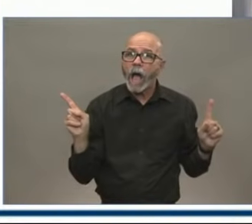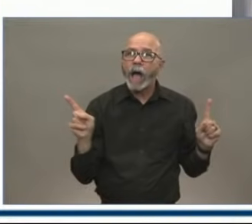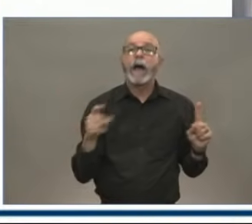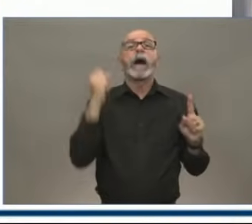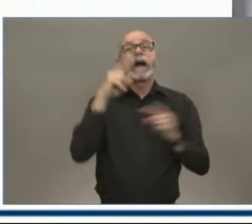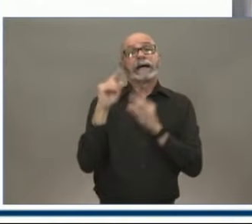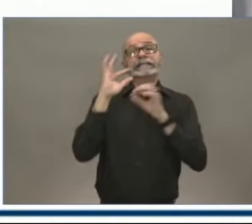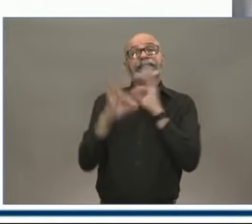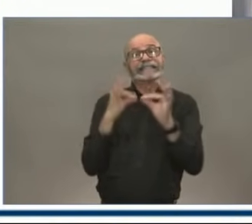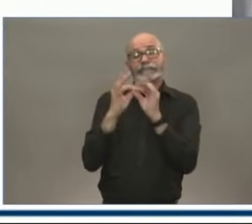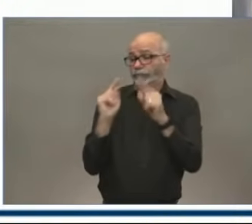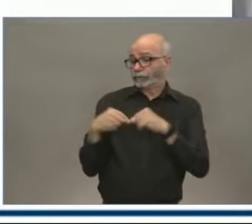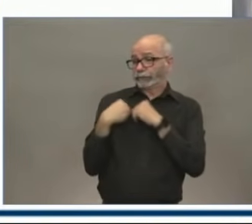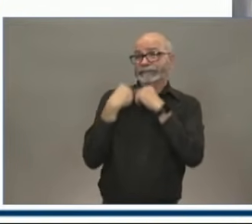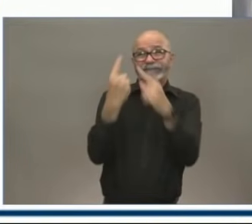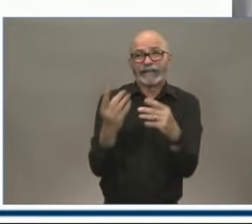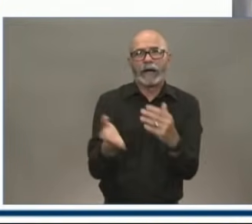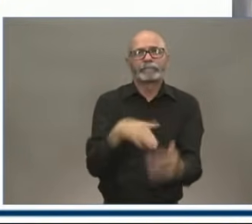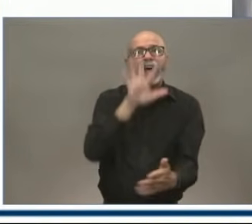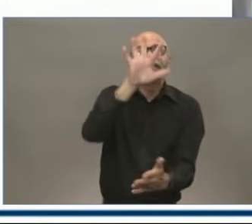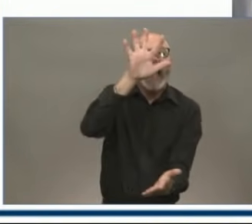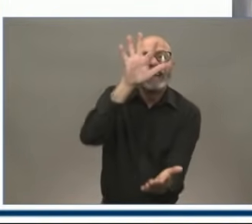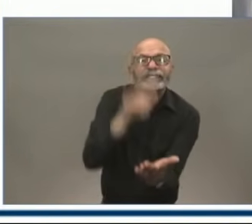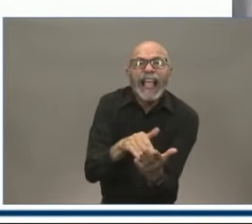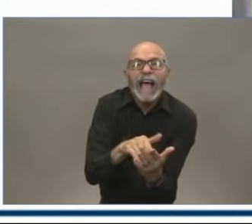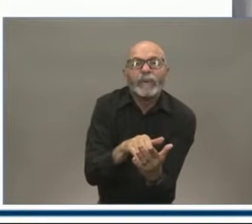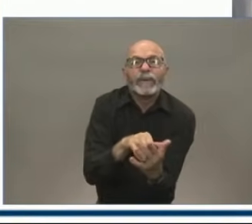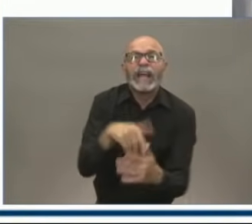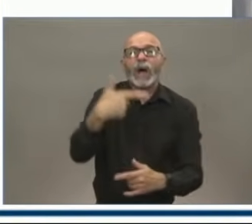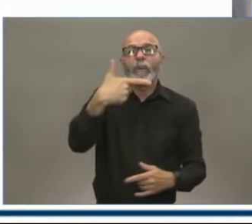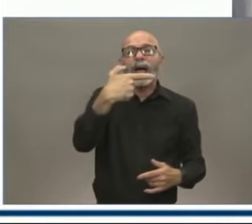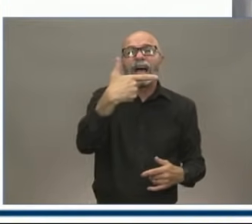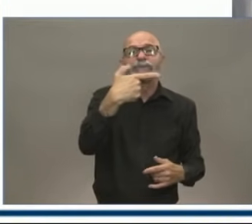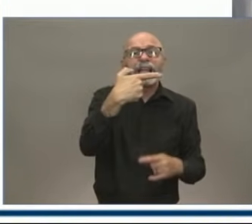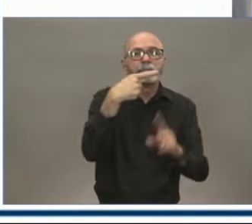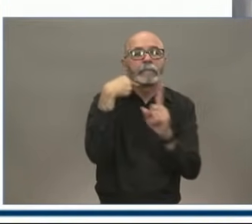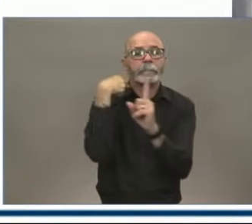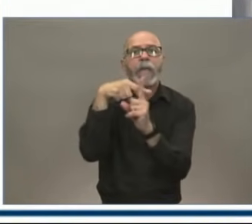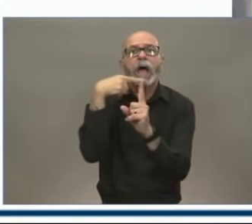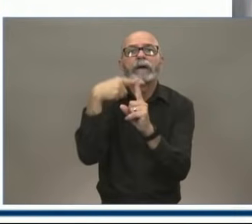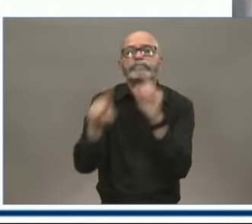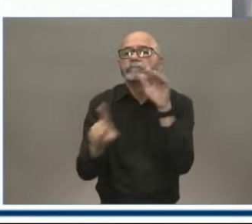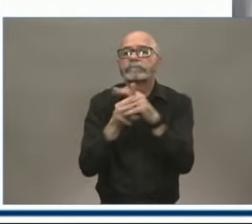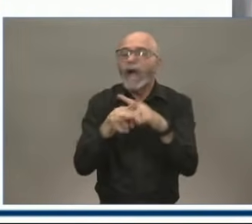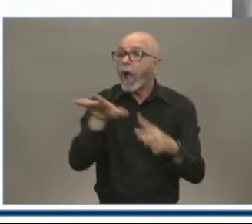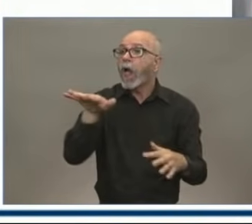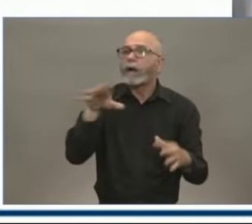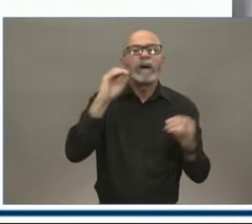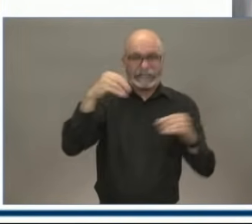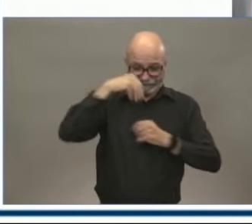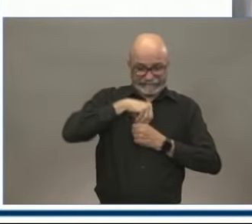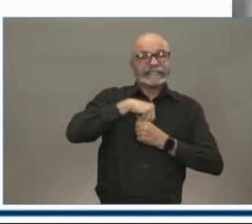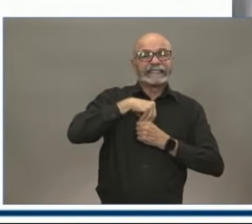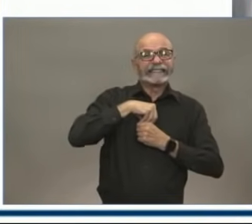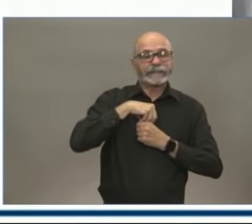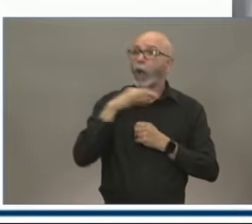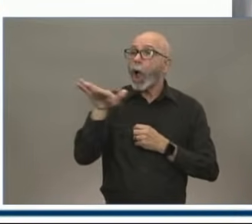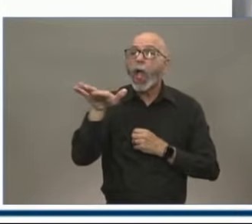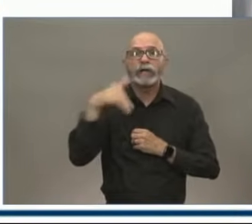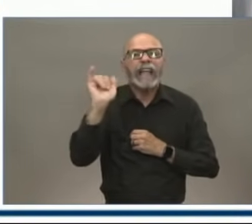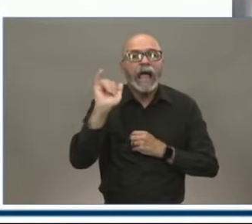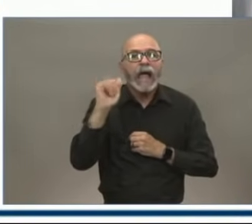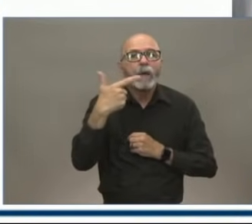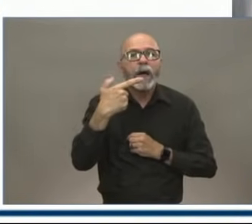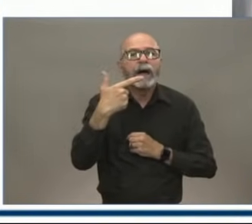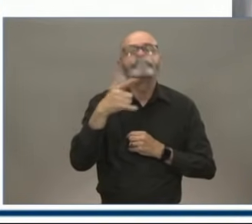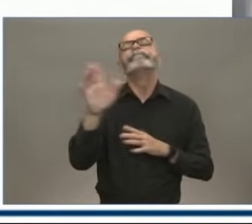so far, and 21 people have tested positive when they didn't have any symptoms. These people went home and isolated